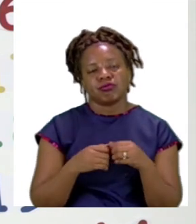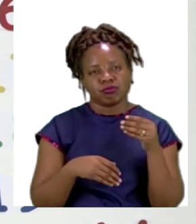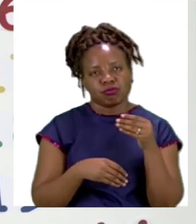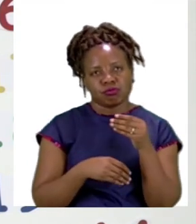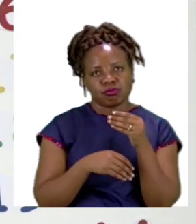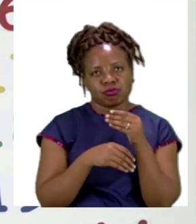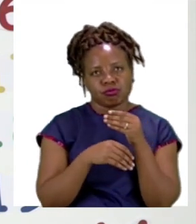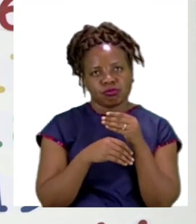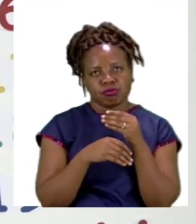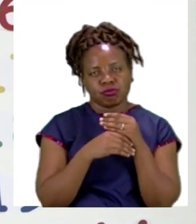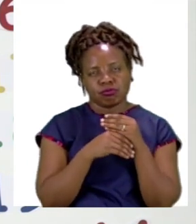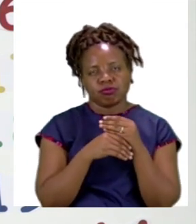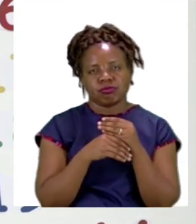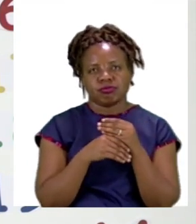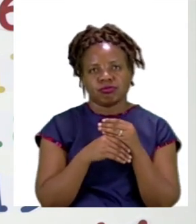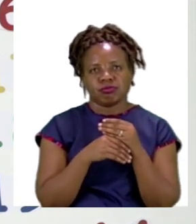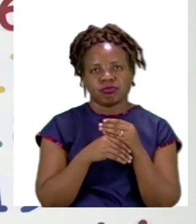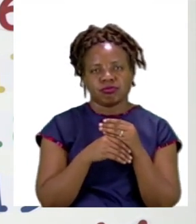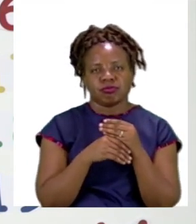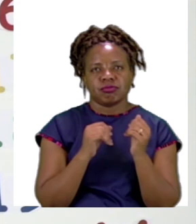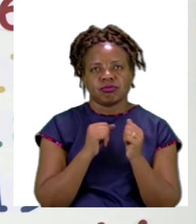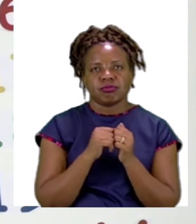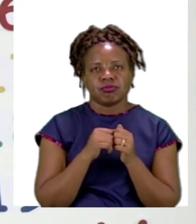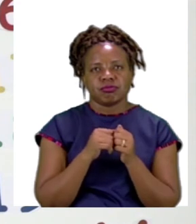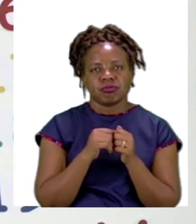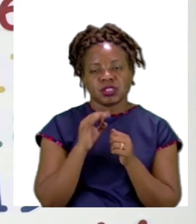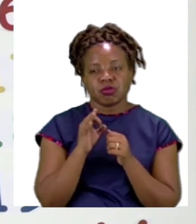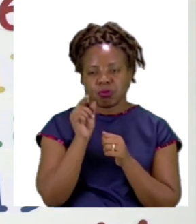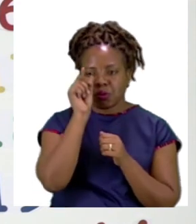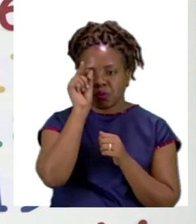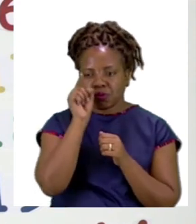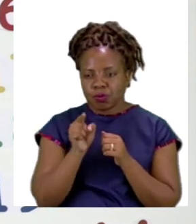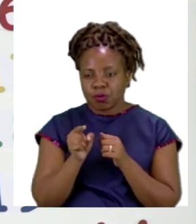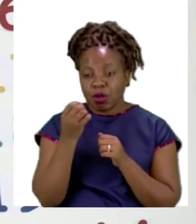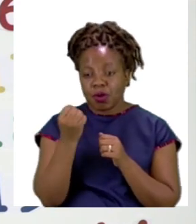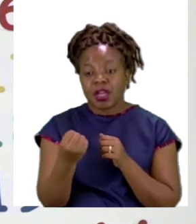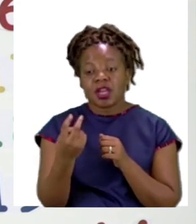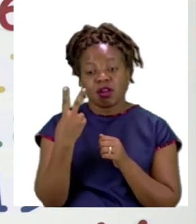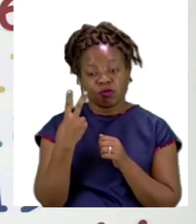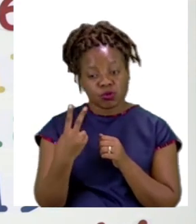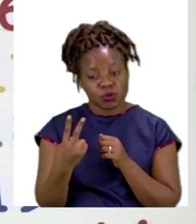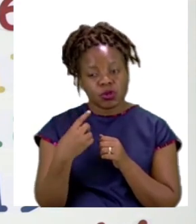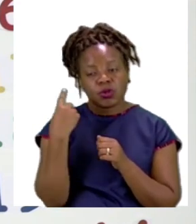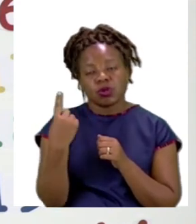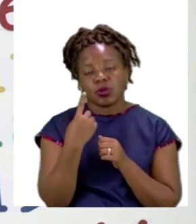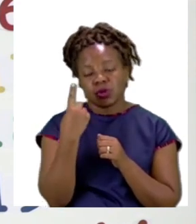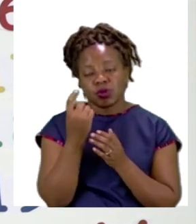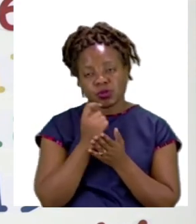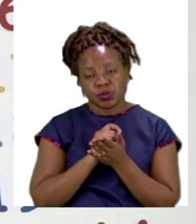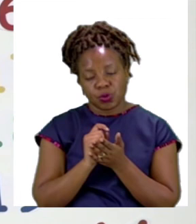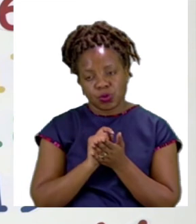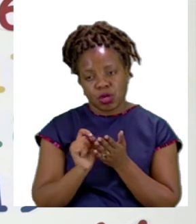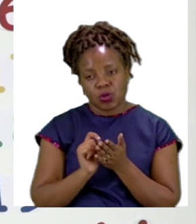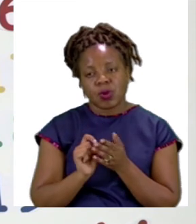2 digits for 1 place value, and we ask the next place value nicely to carry